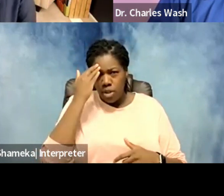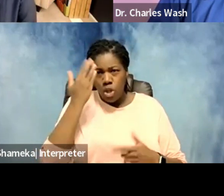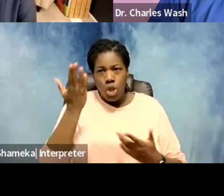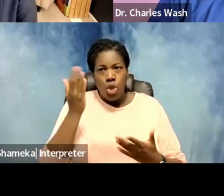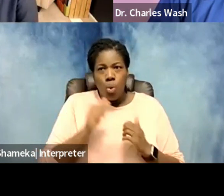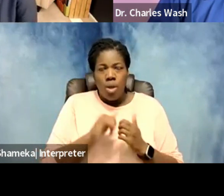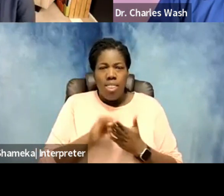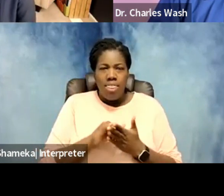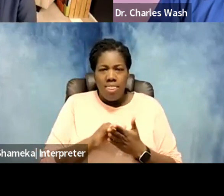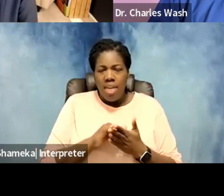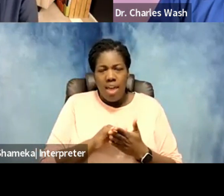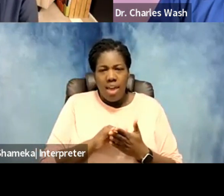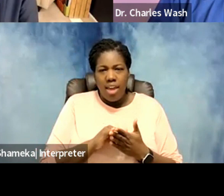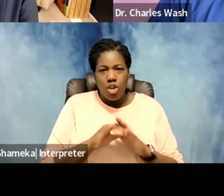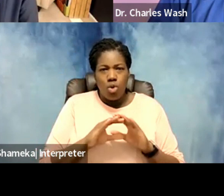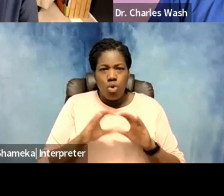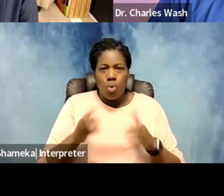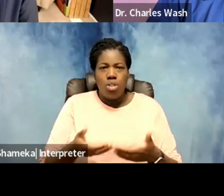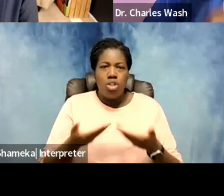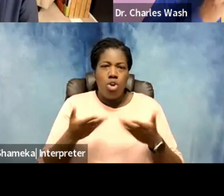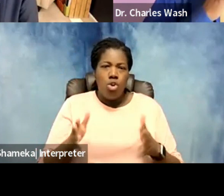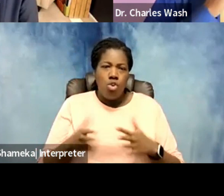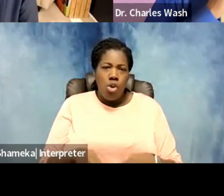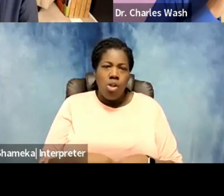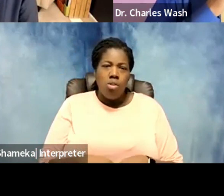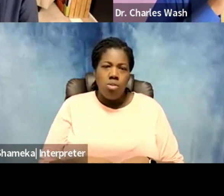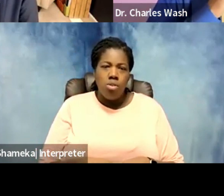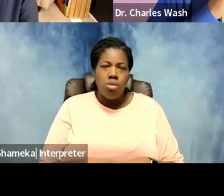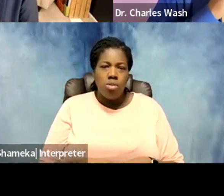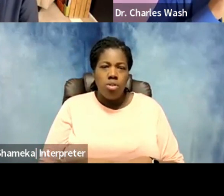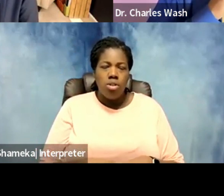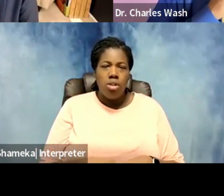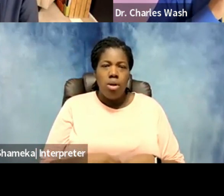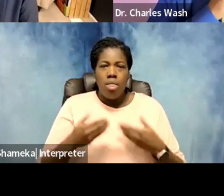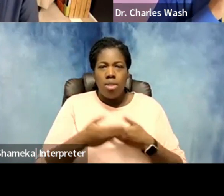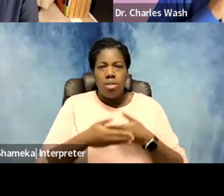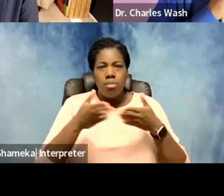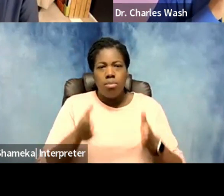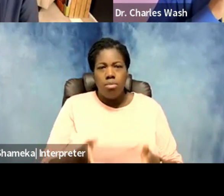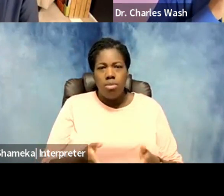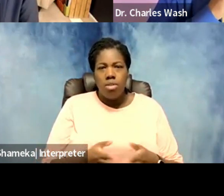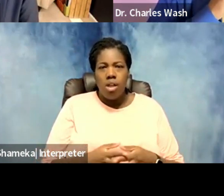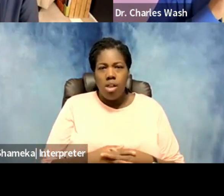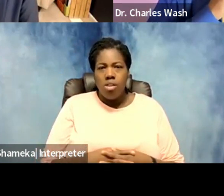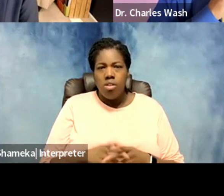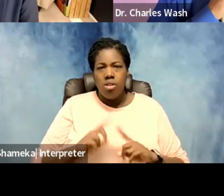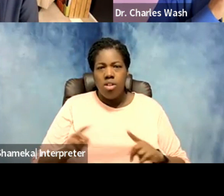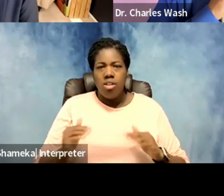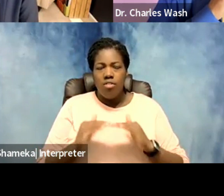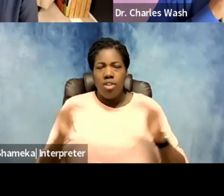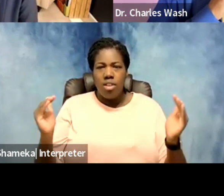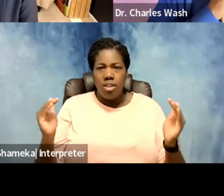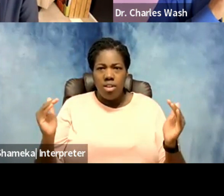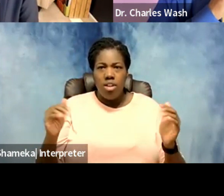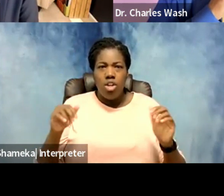of COSI and all the excellent activities they have there. But the boxes were just a different level,